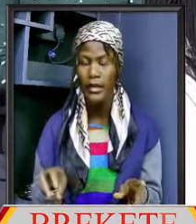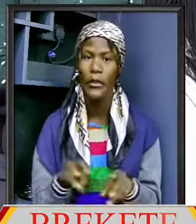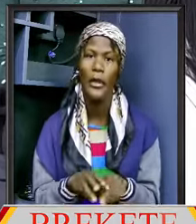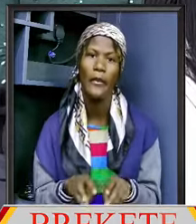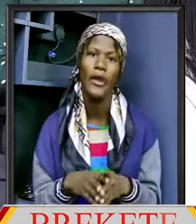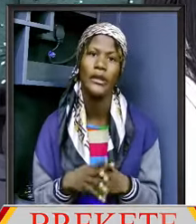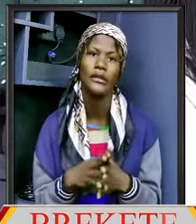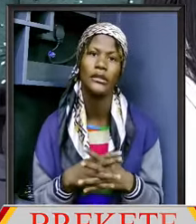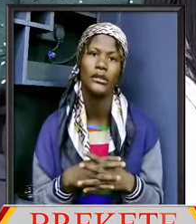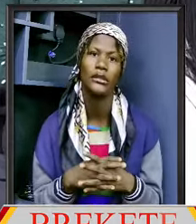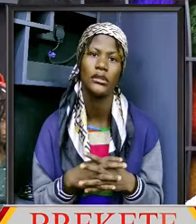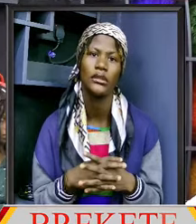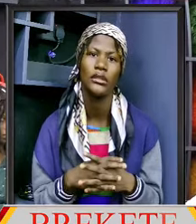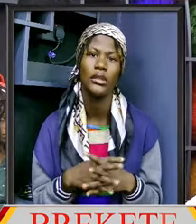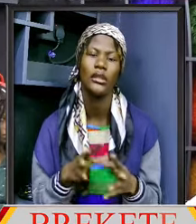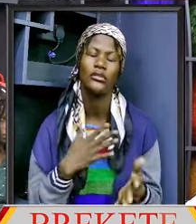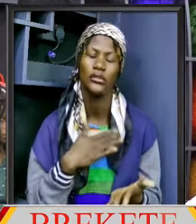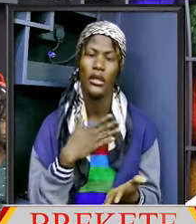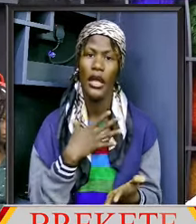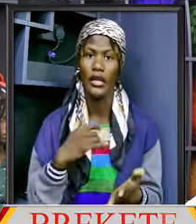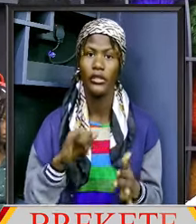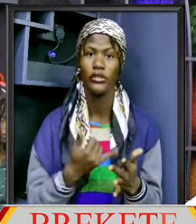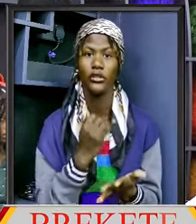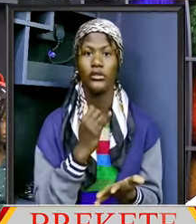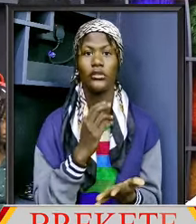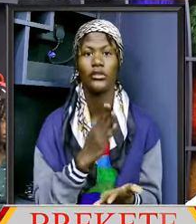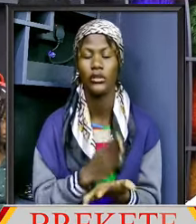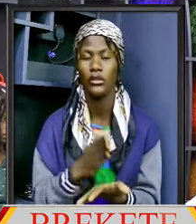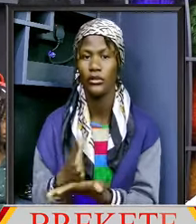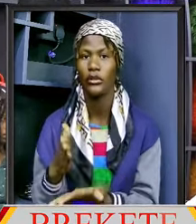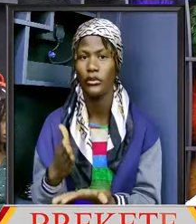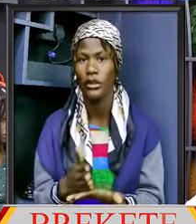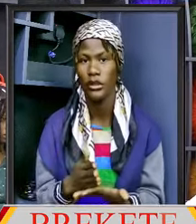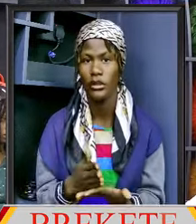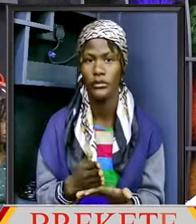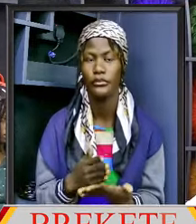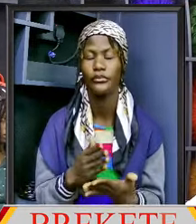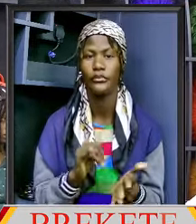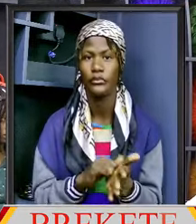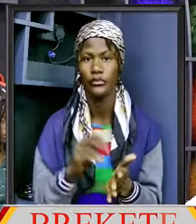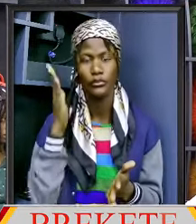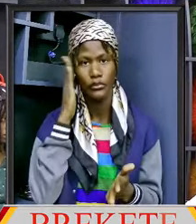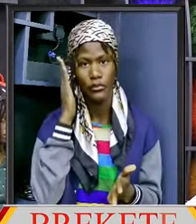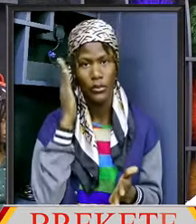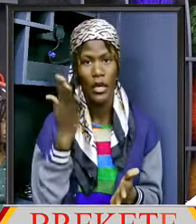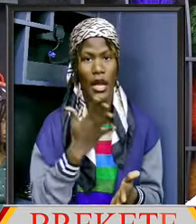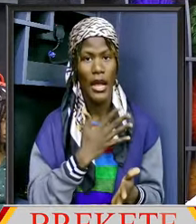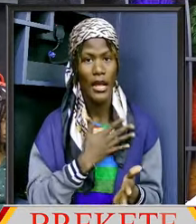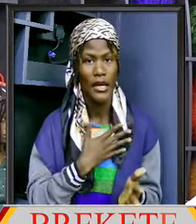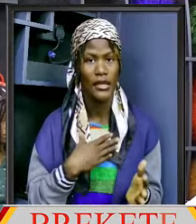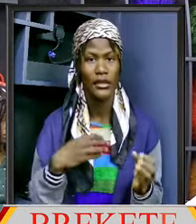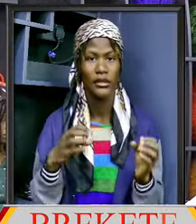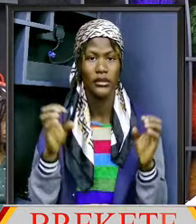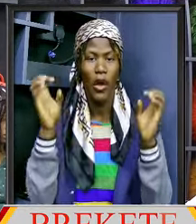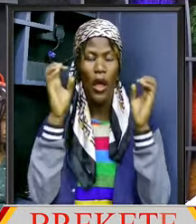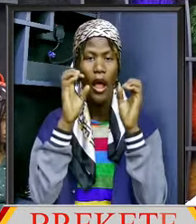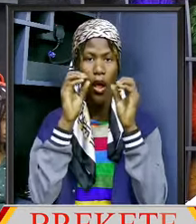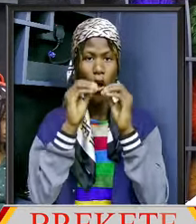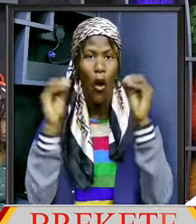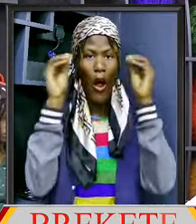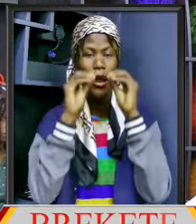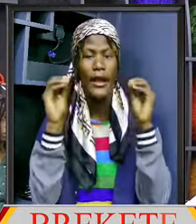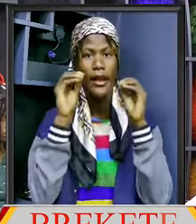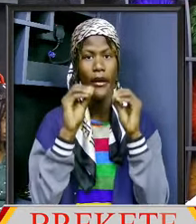them. Now, I just cut and cut, make we know. So as ordinary and break the family council, make